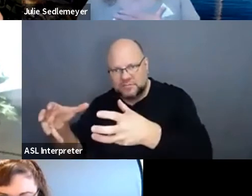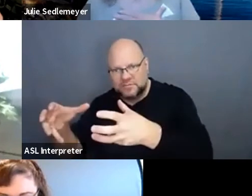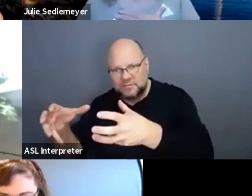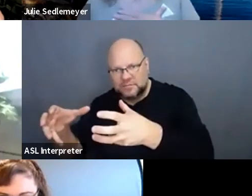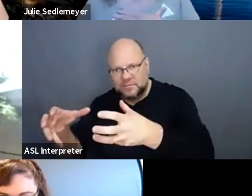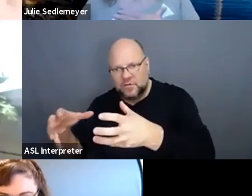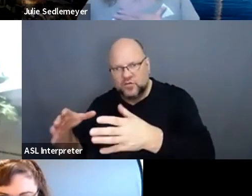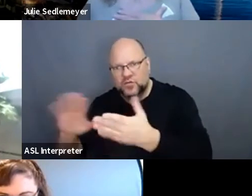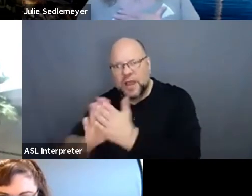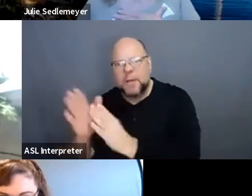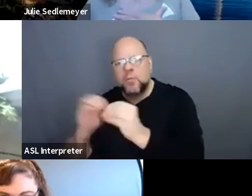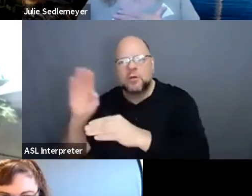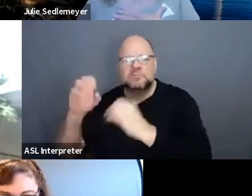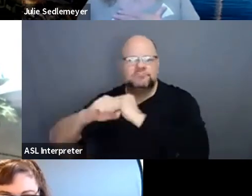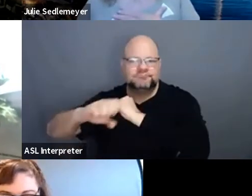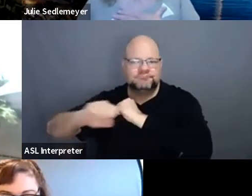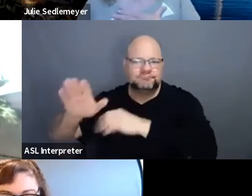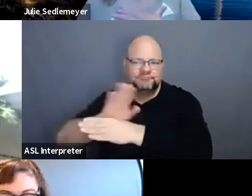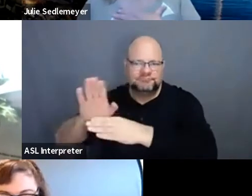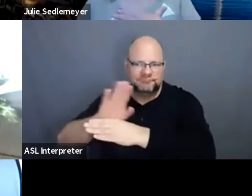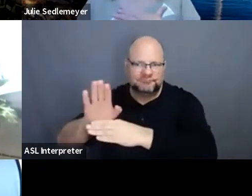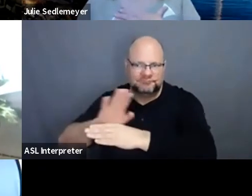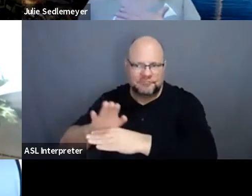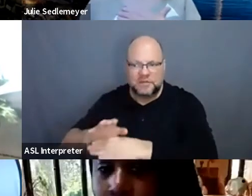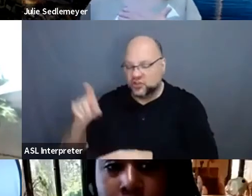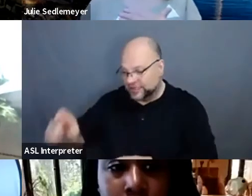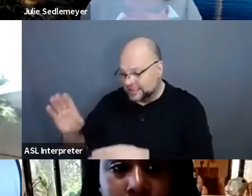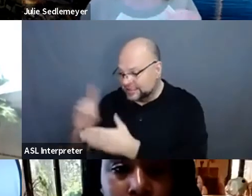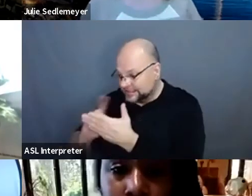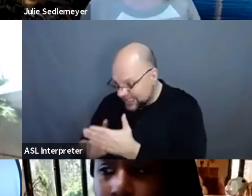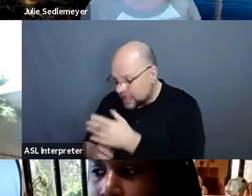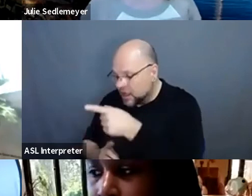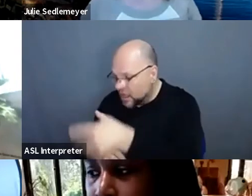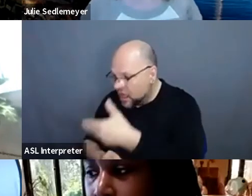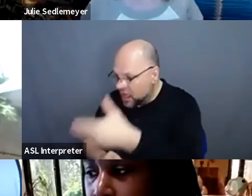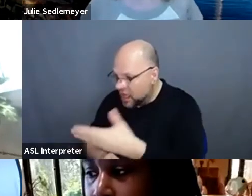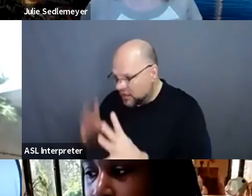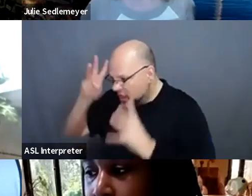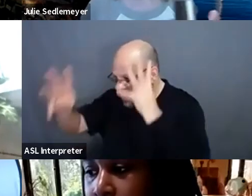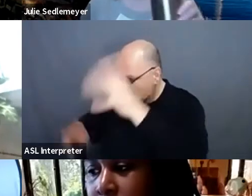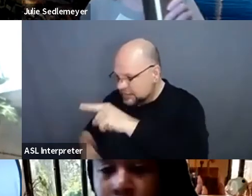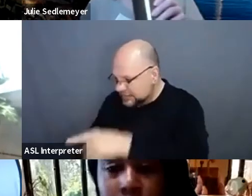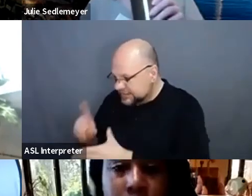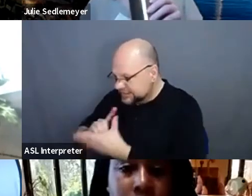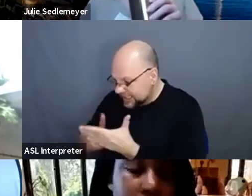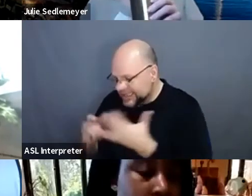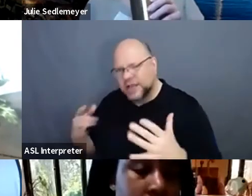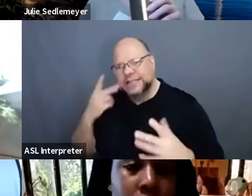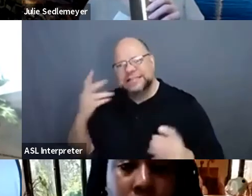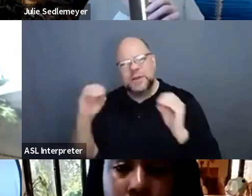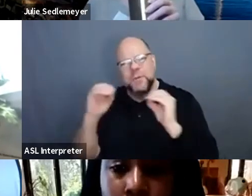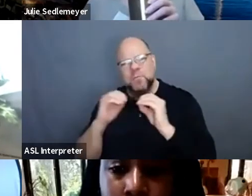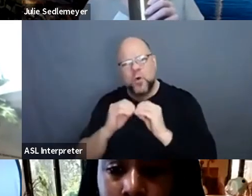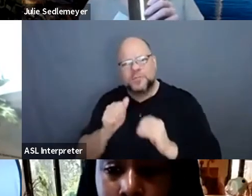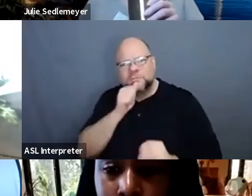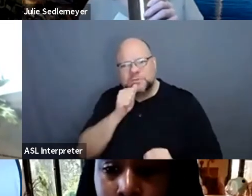more to commercial. Because commercial, it seemed like, okay, you need designs because things is being innovated, but you're now seeing the more